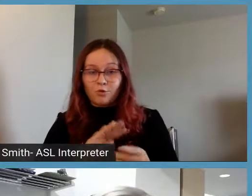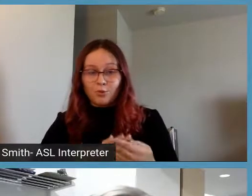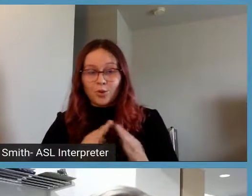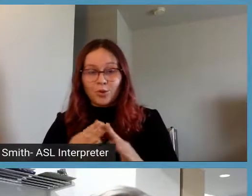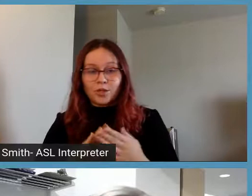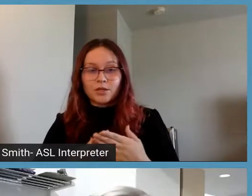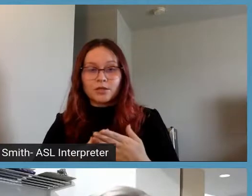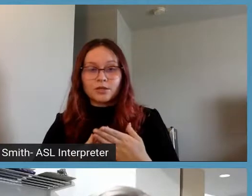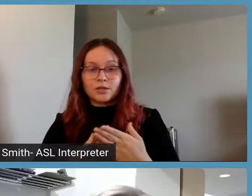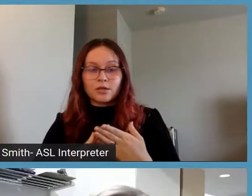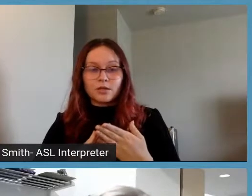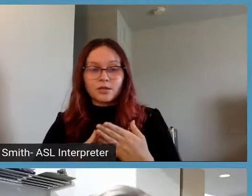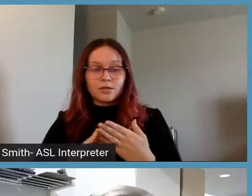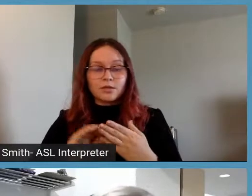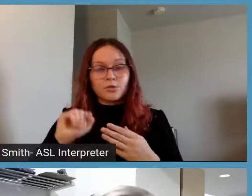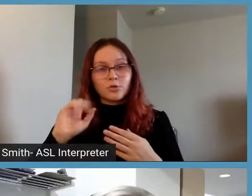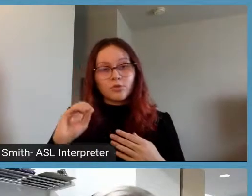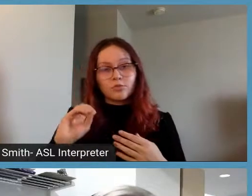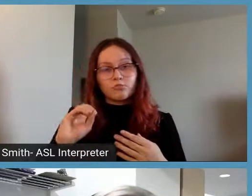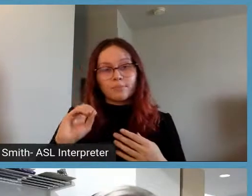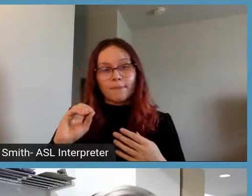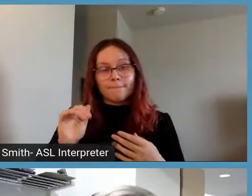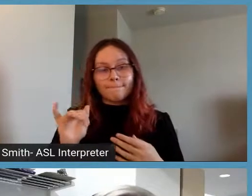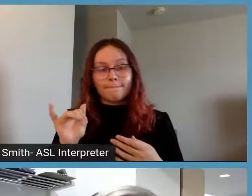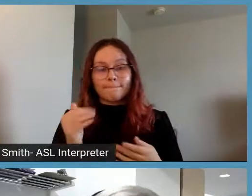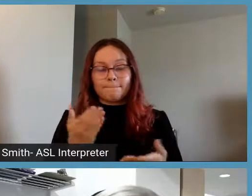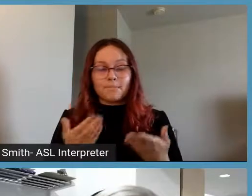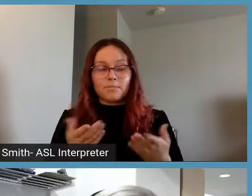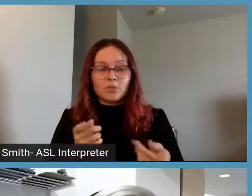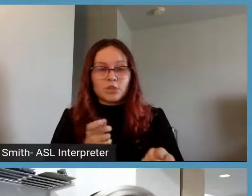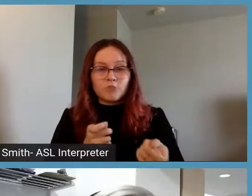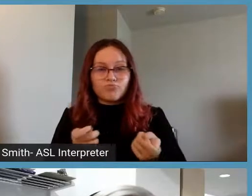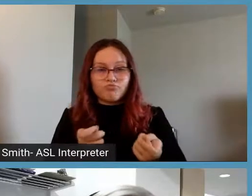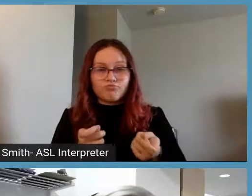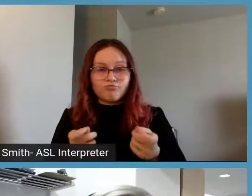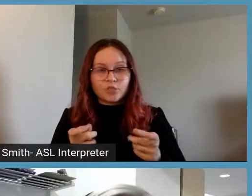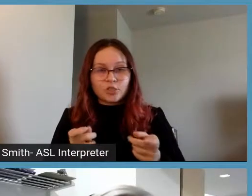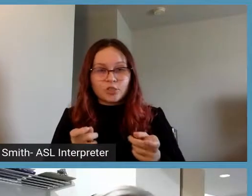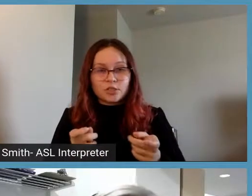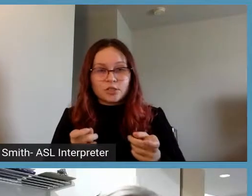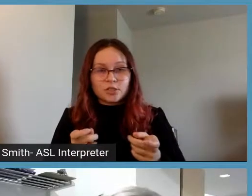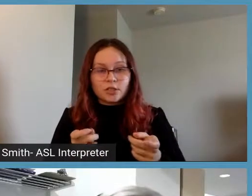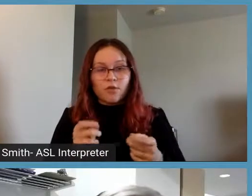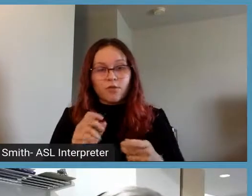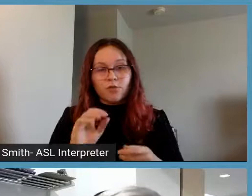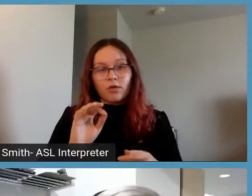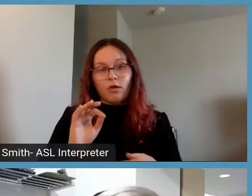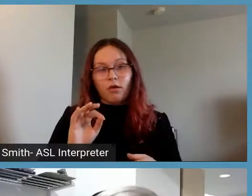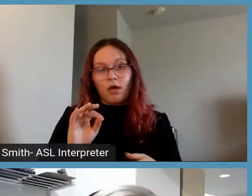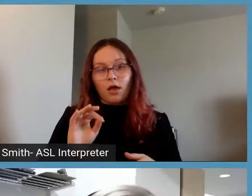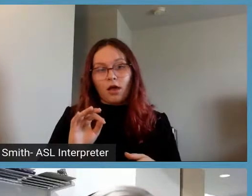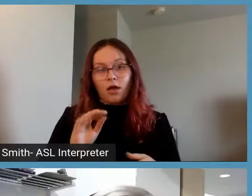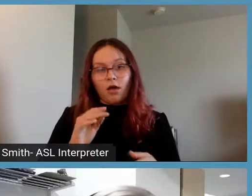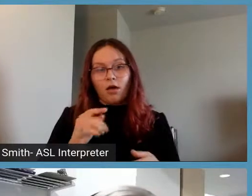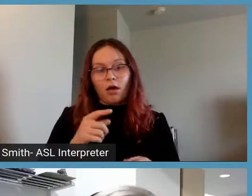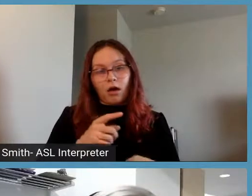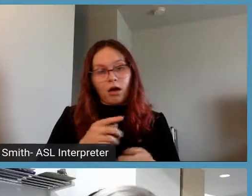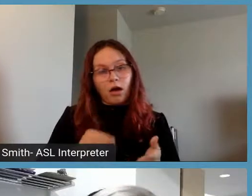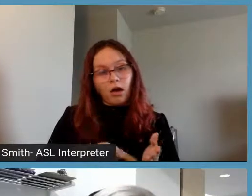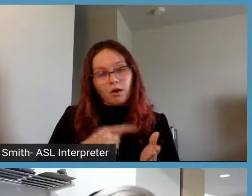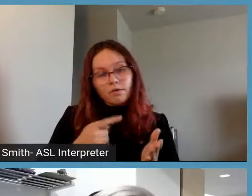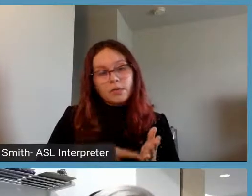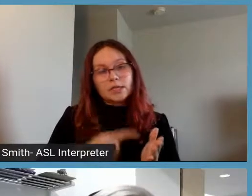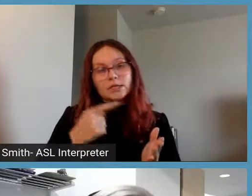will adjust the frequency, I think, according to, how much people are signing